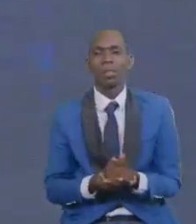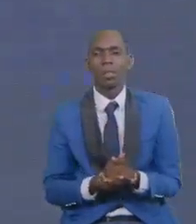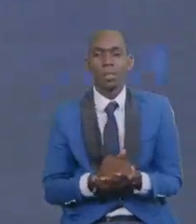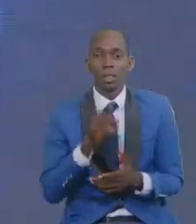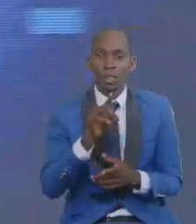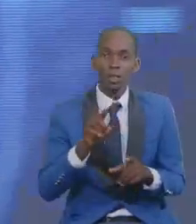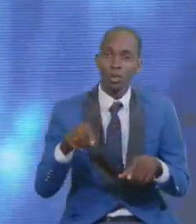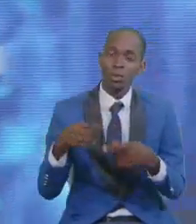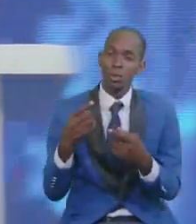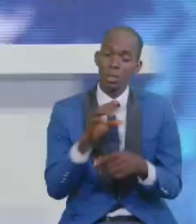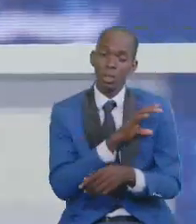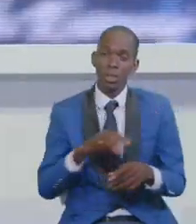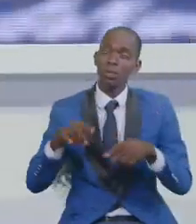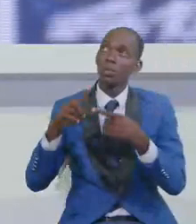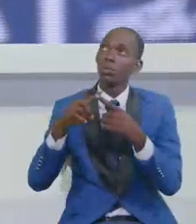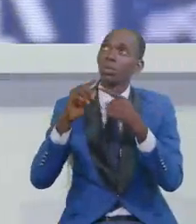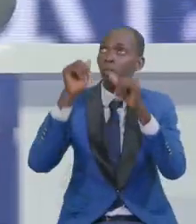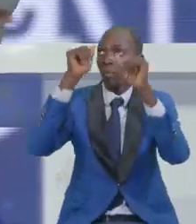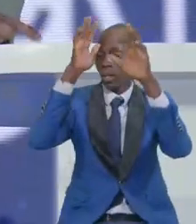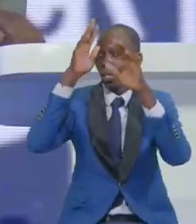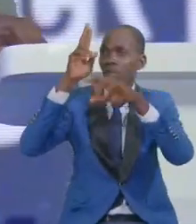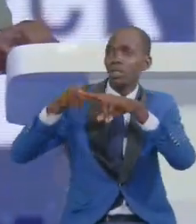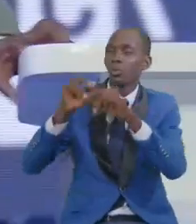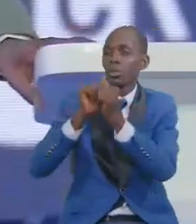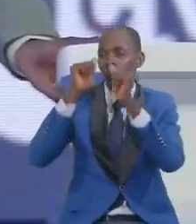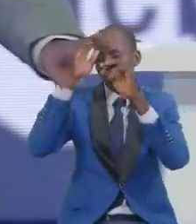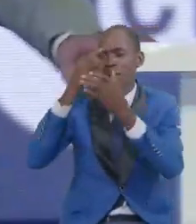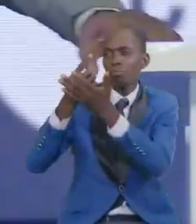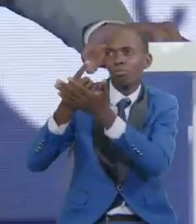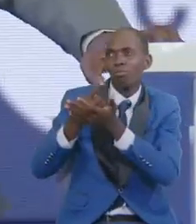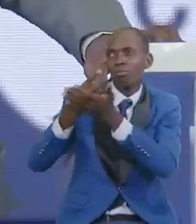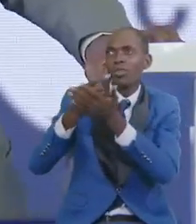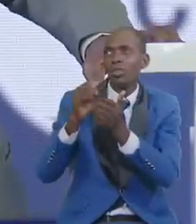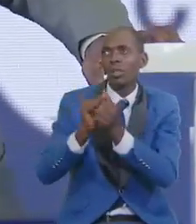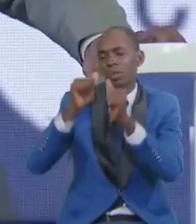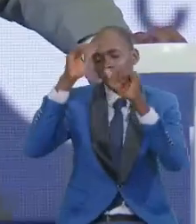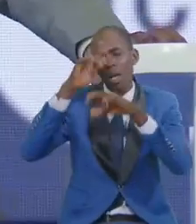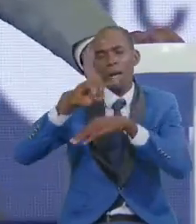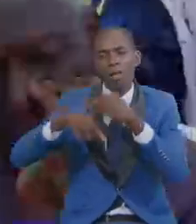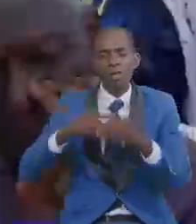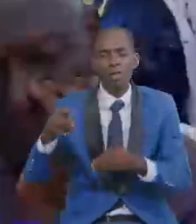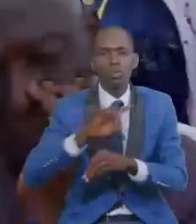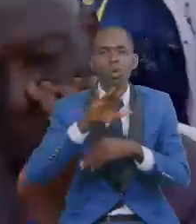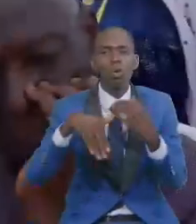He sees with the Father, talking about you all the time to the Father.